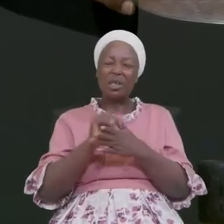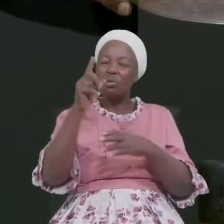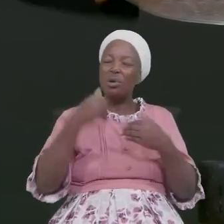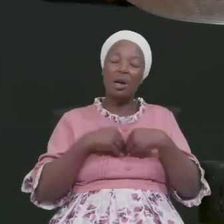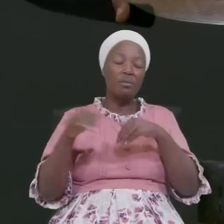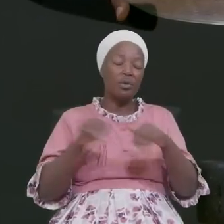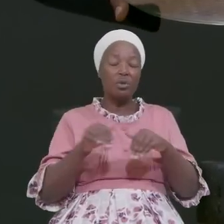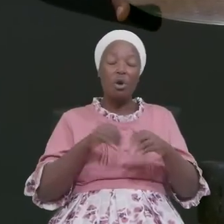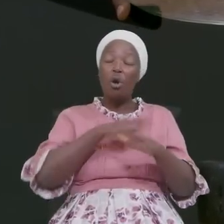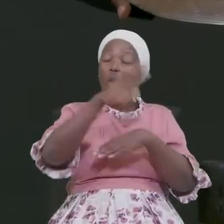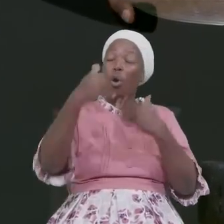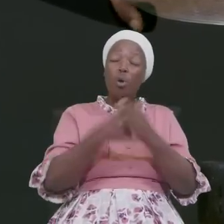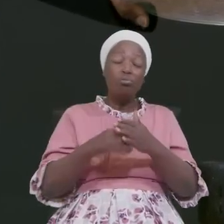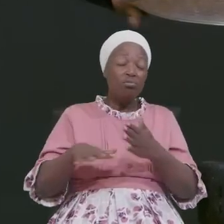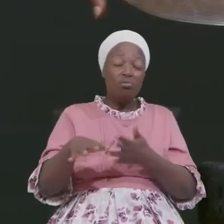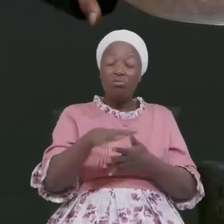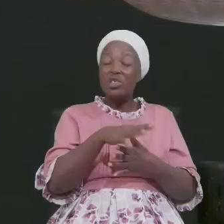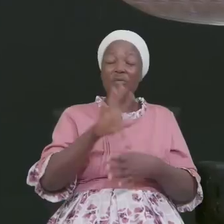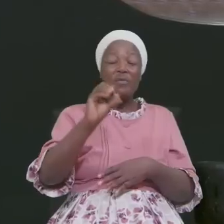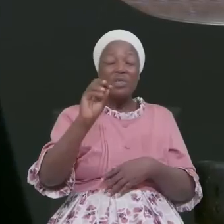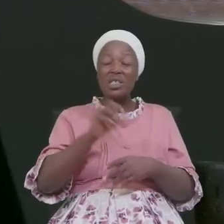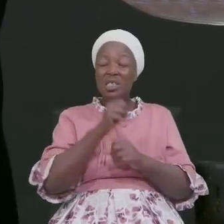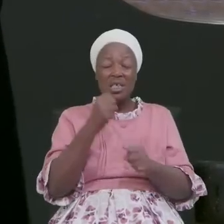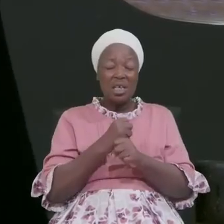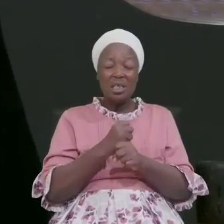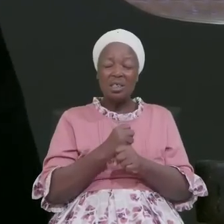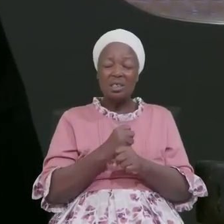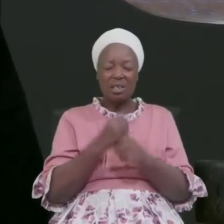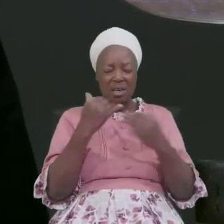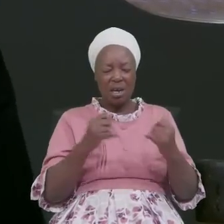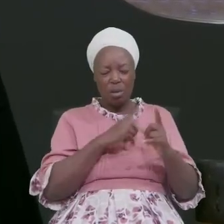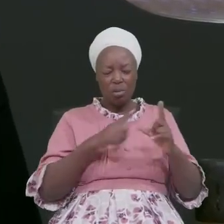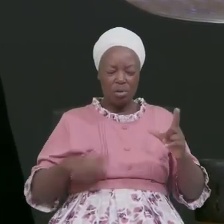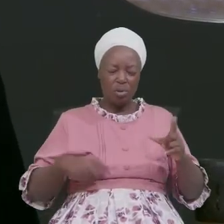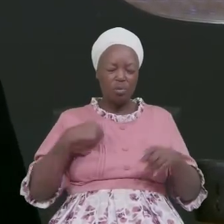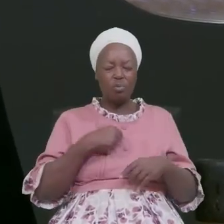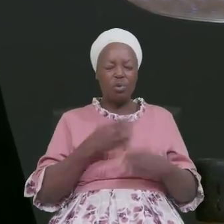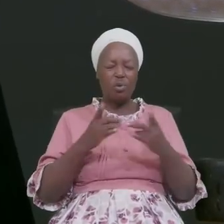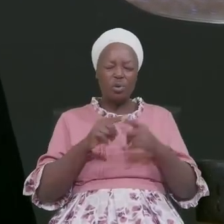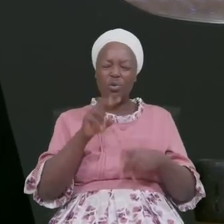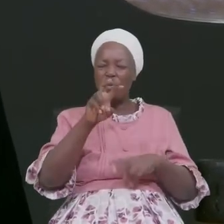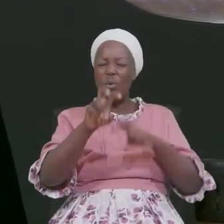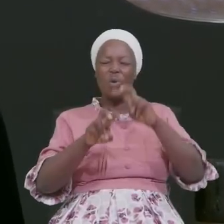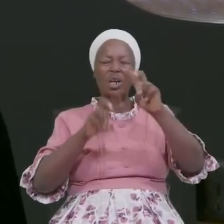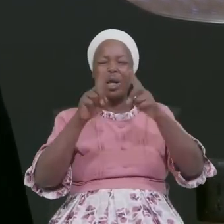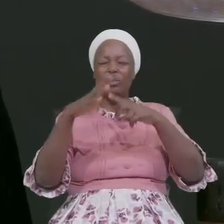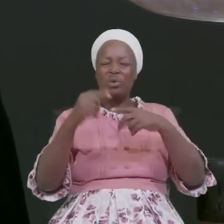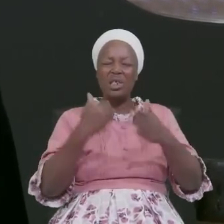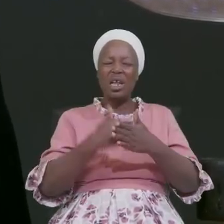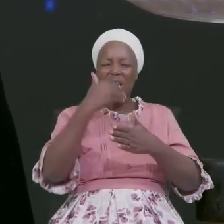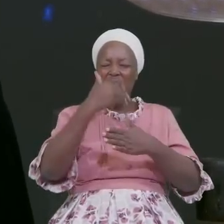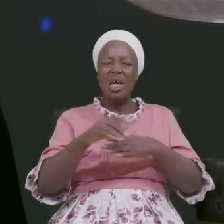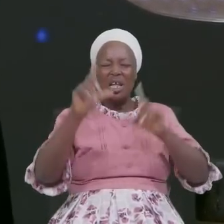done all these 50 years. Now, Lord, we want to climb to the next level